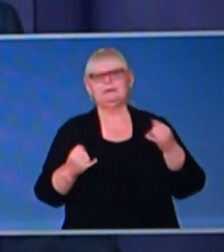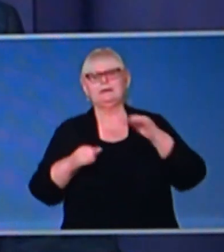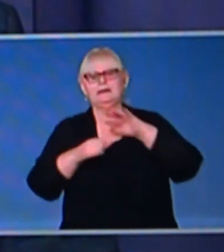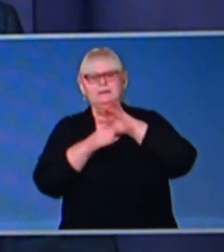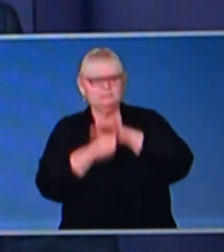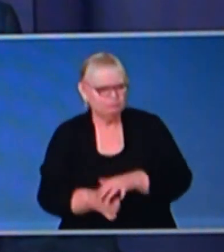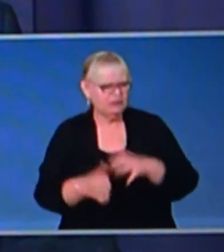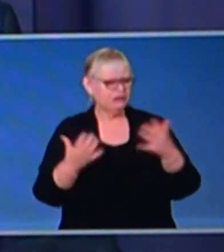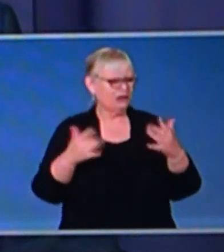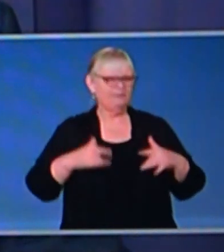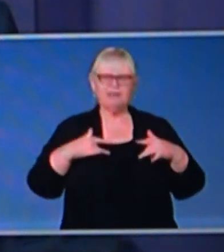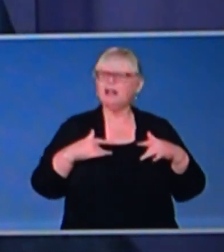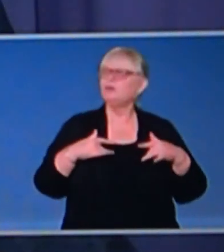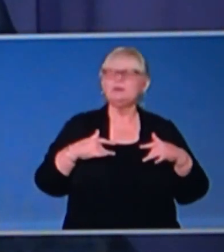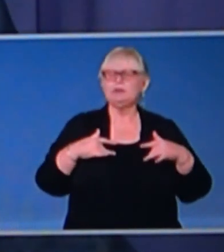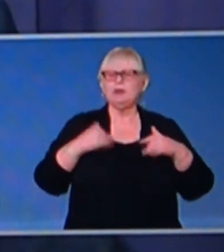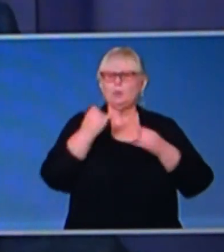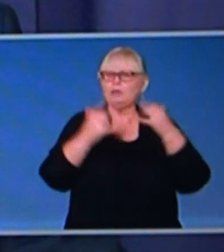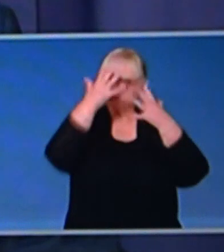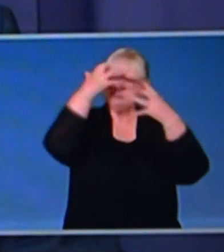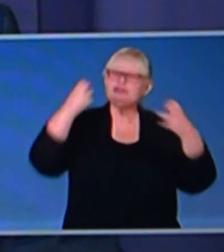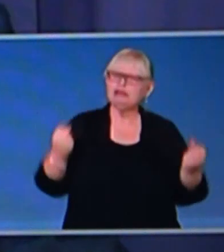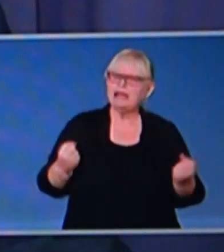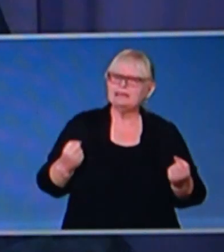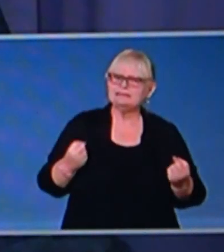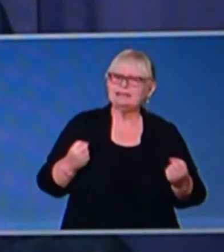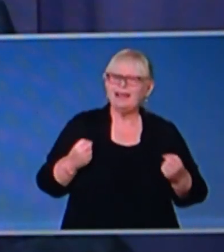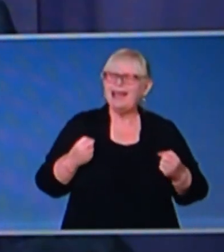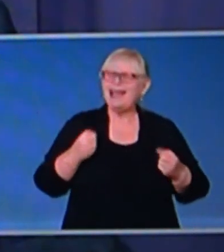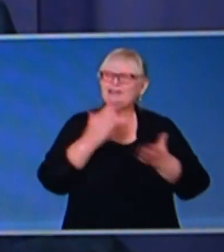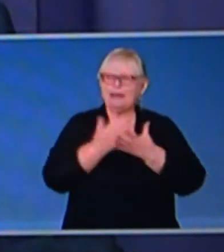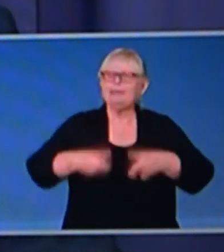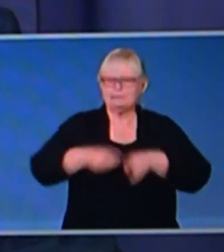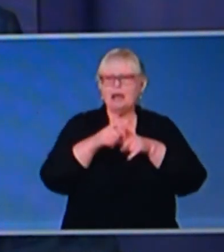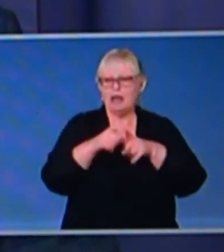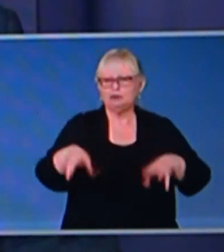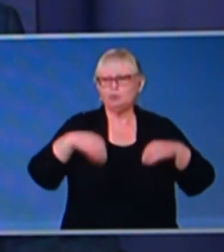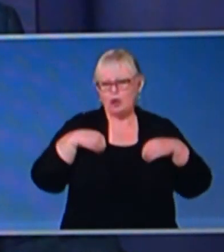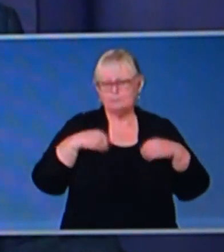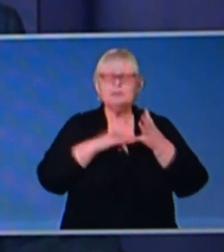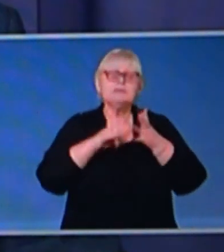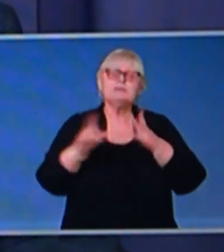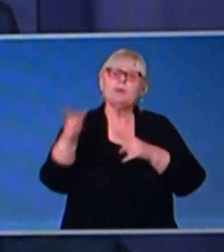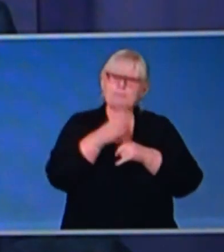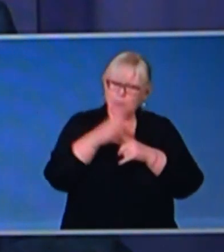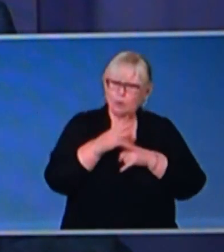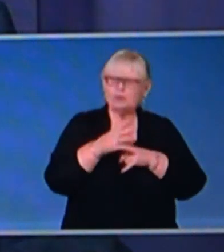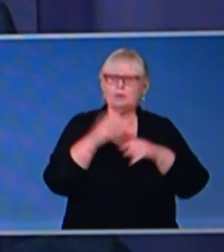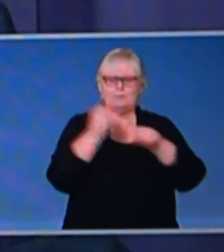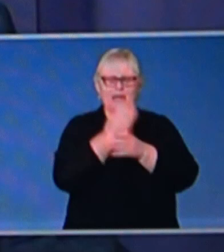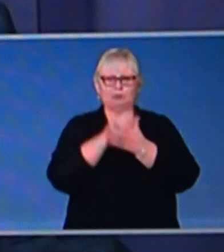on individuals, their mental stress, and that also takes a toll. And that's why it is important that we get these